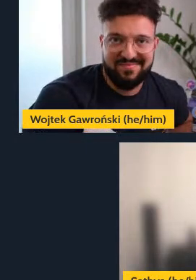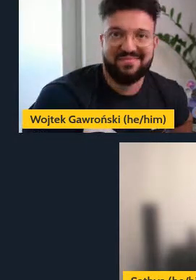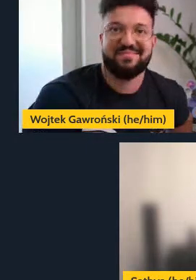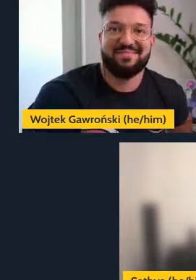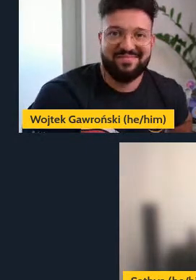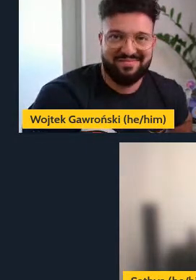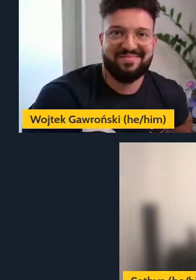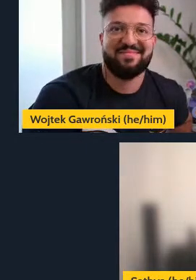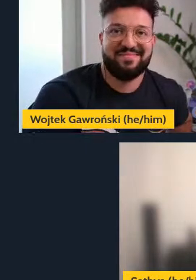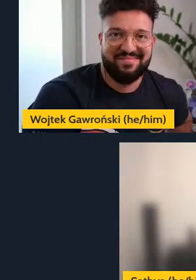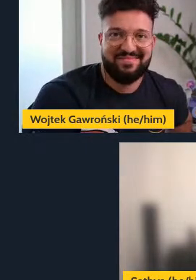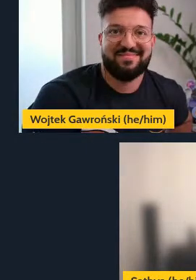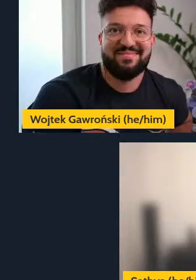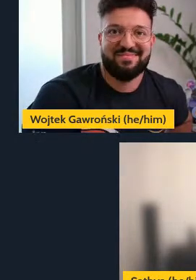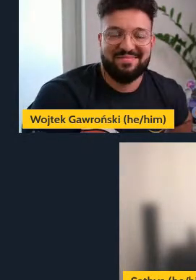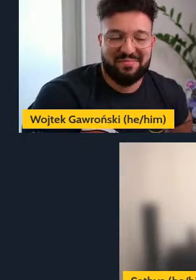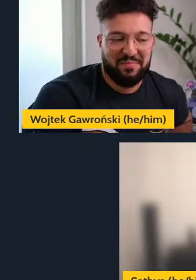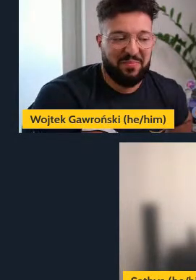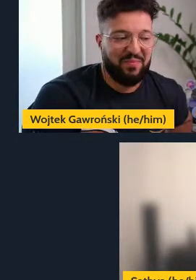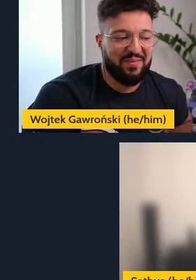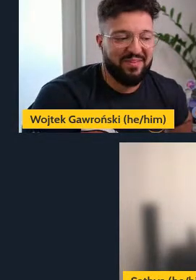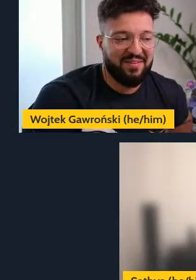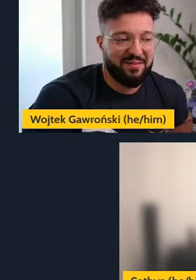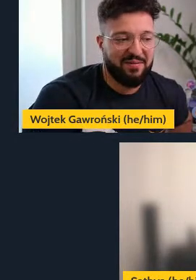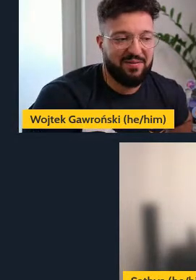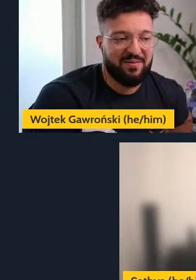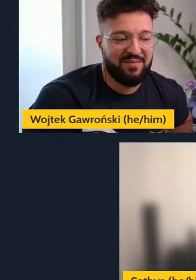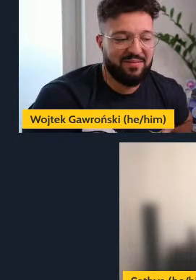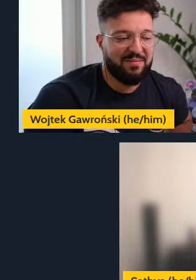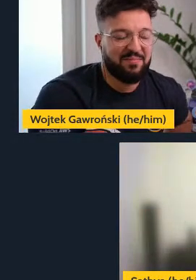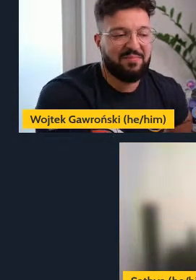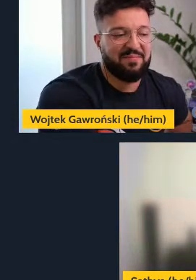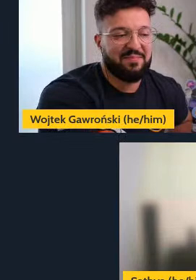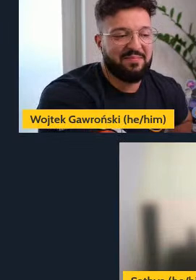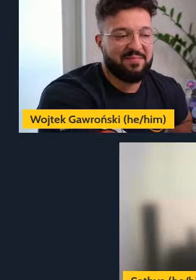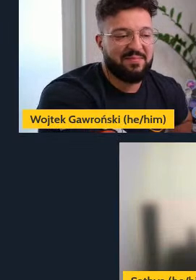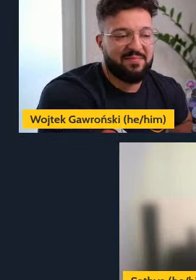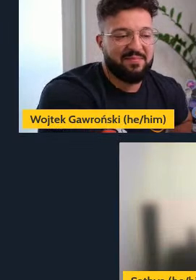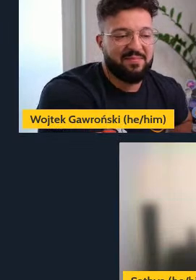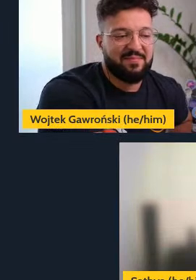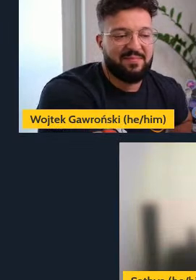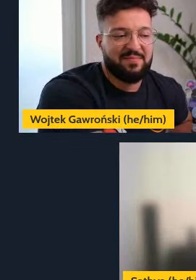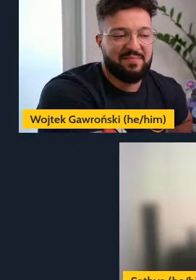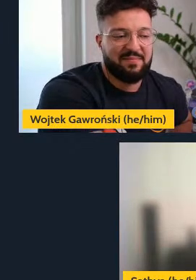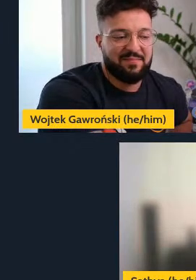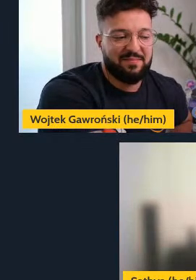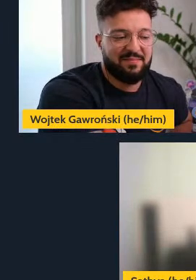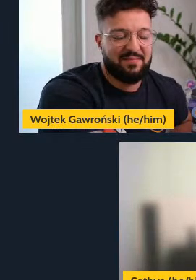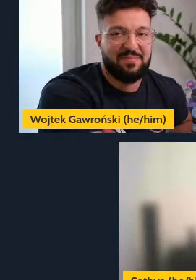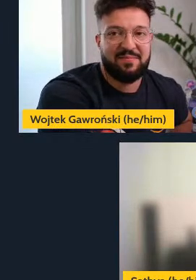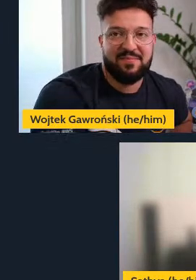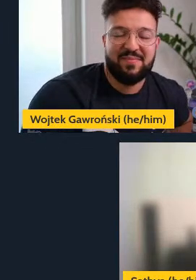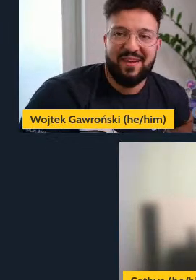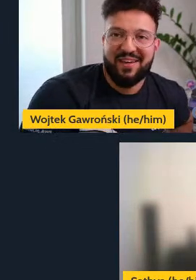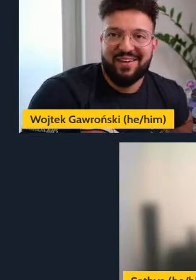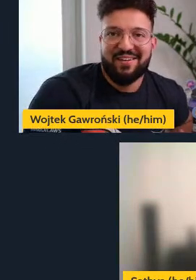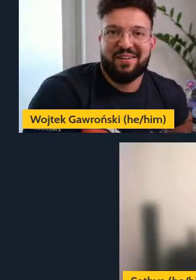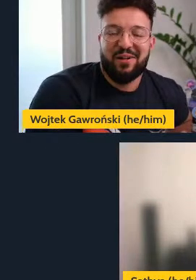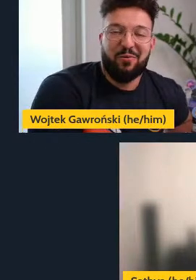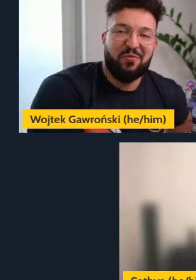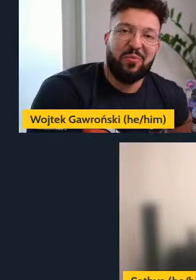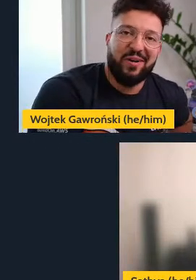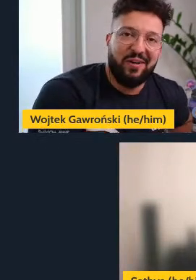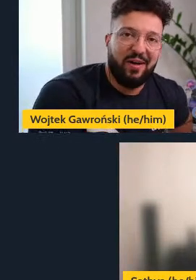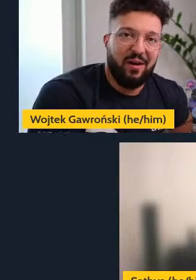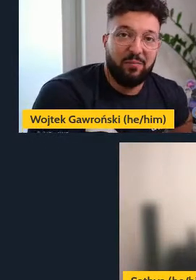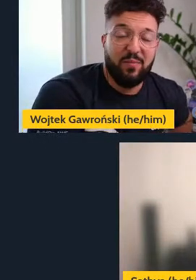you joining today from. So let's start with you, Wojciech.